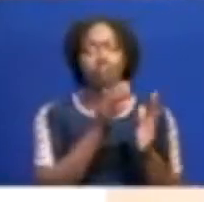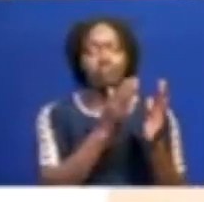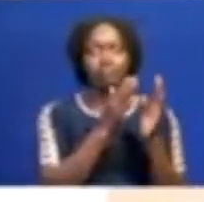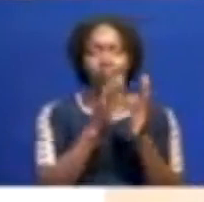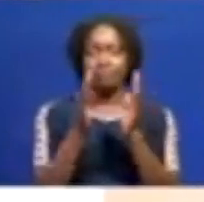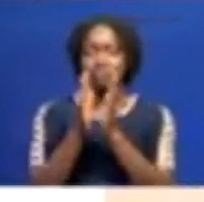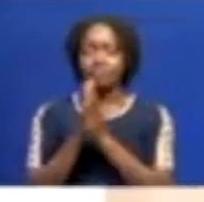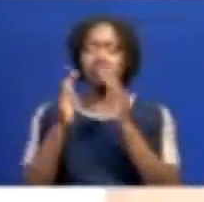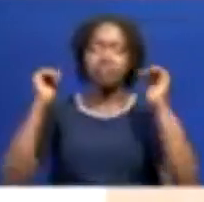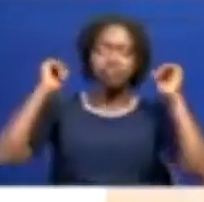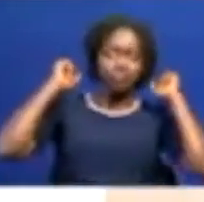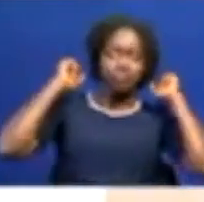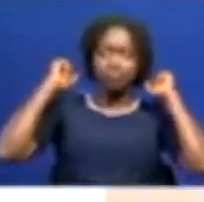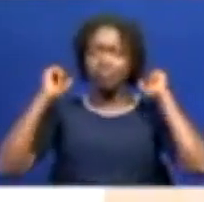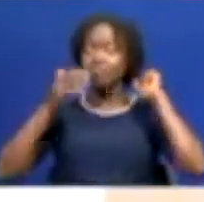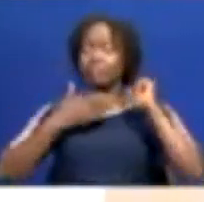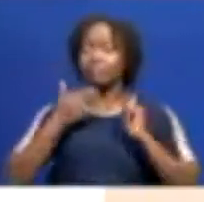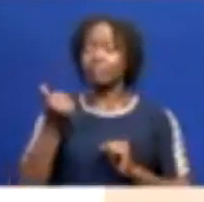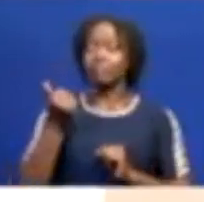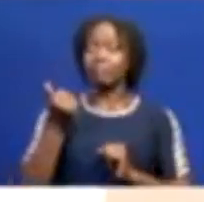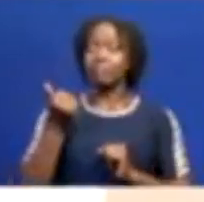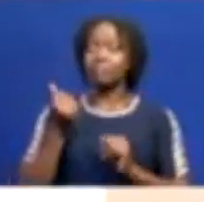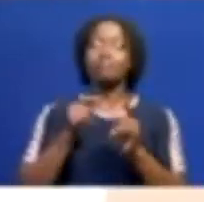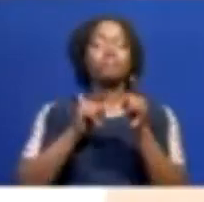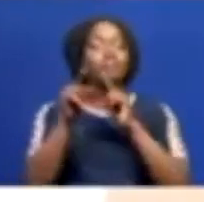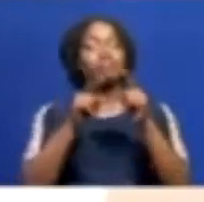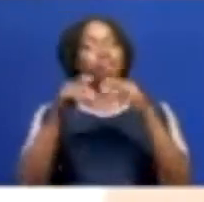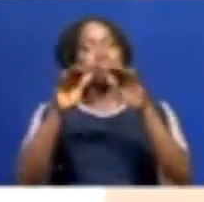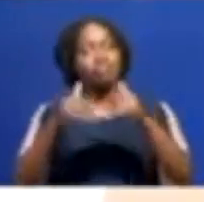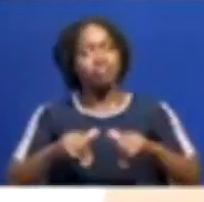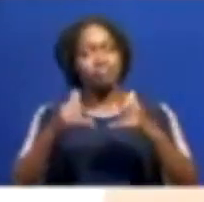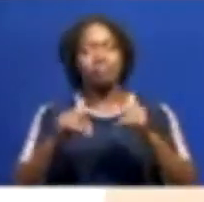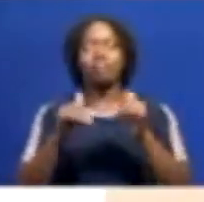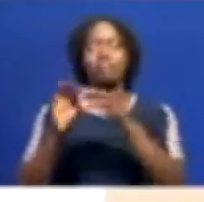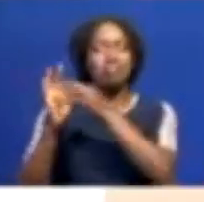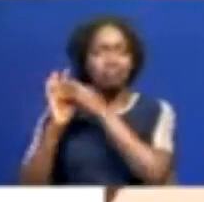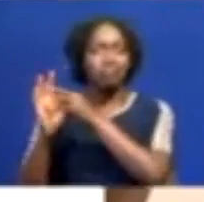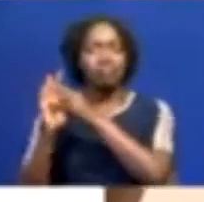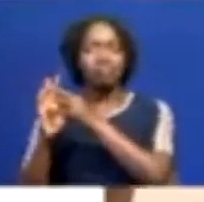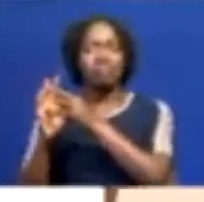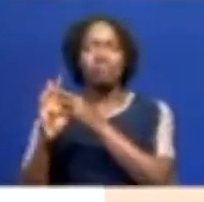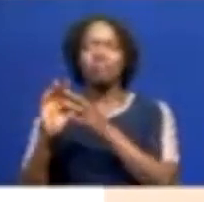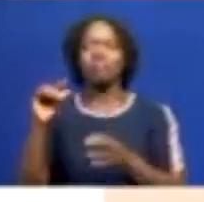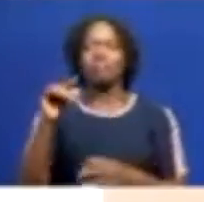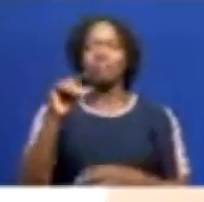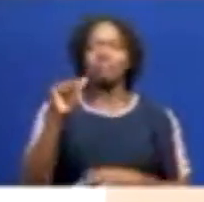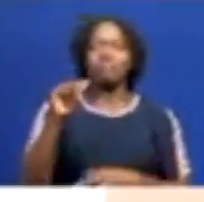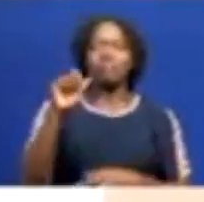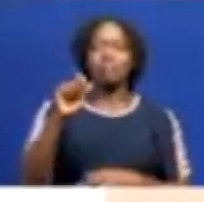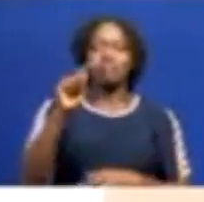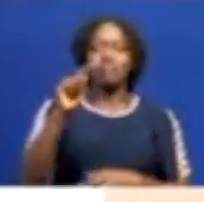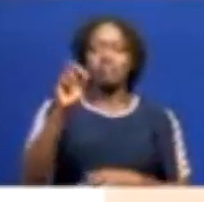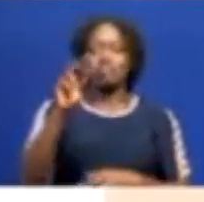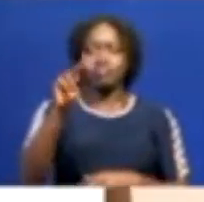the beach. We're going to agro-tourism, we are going to sports, we are going to culture, we are going to gastronomy, which I think we have